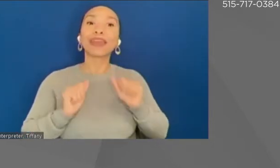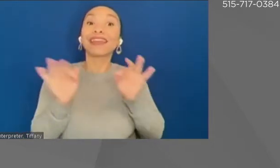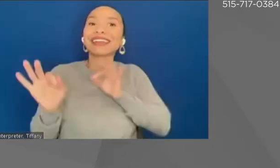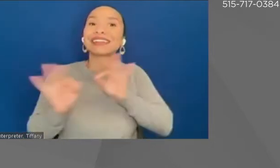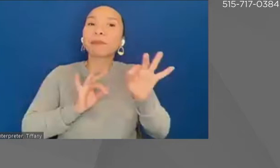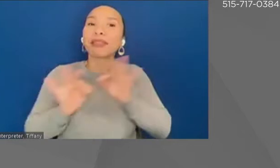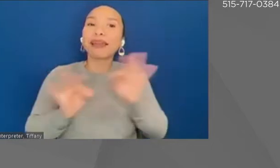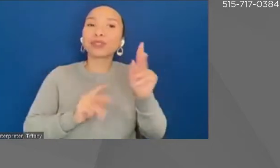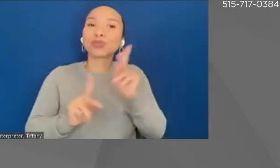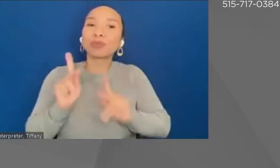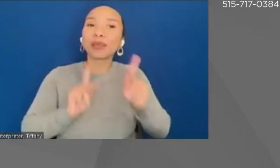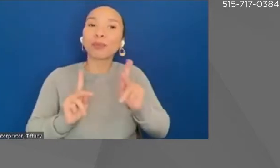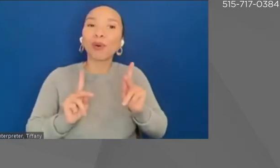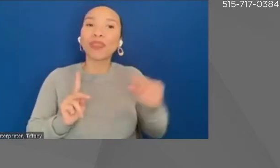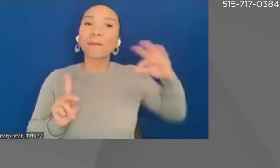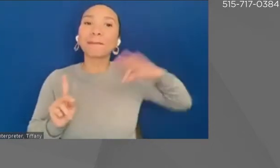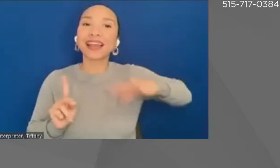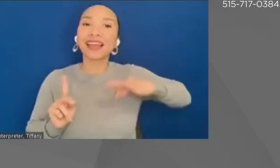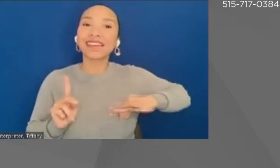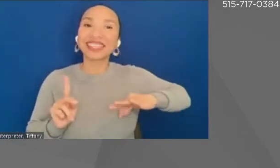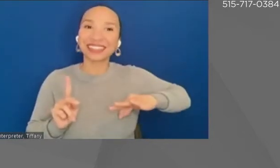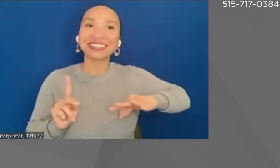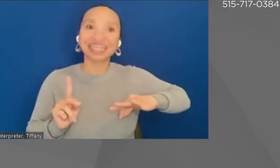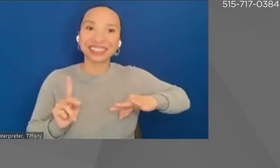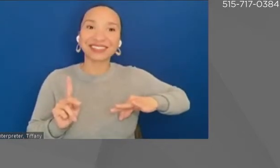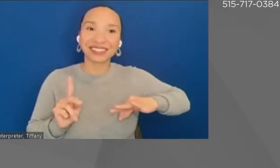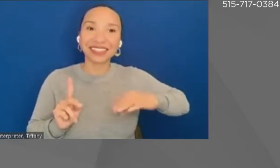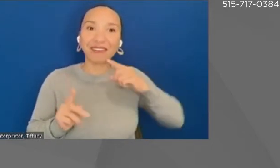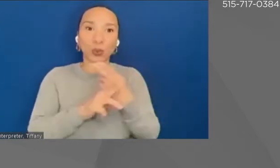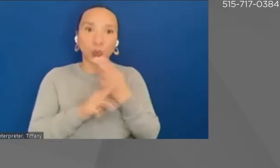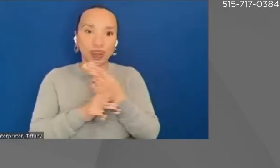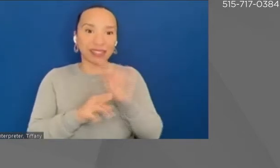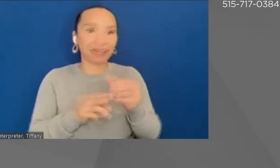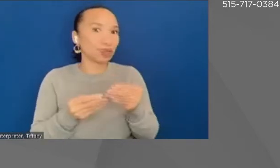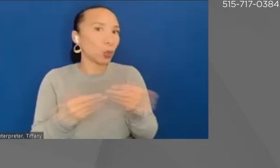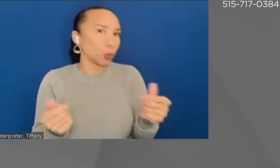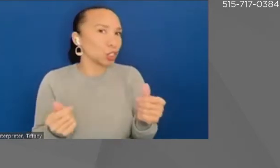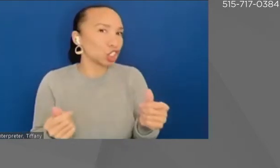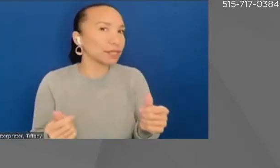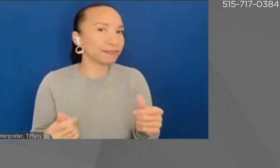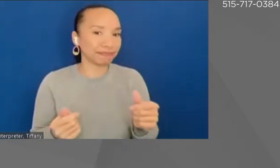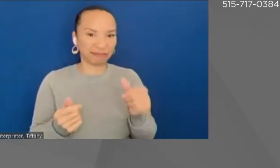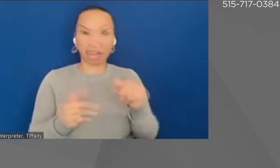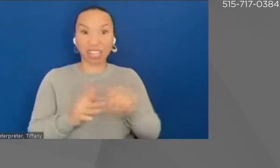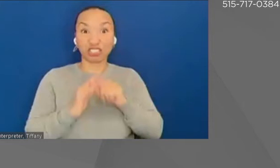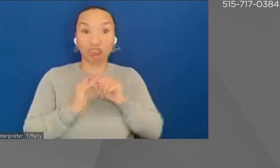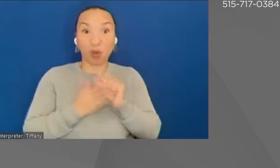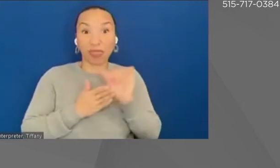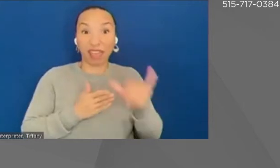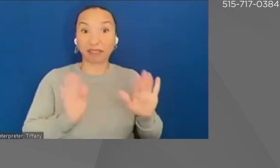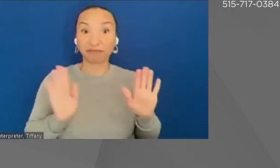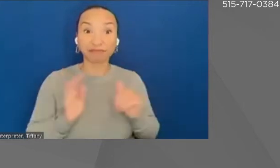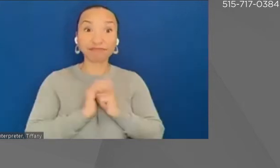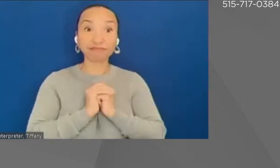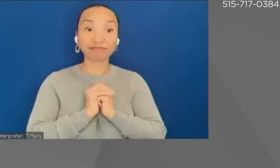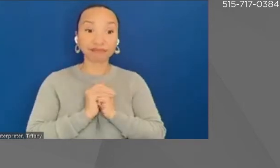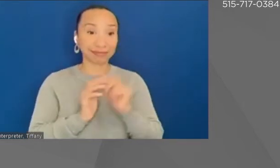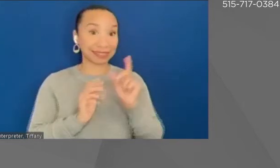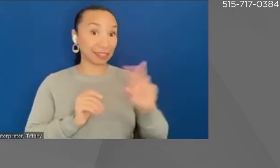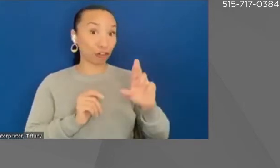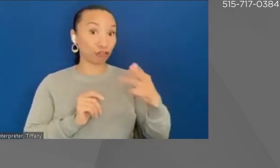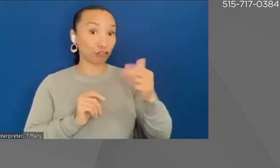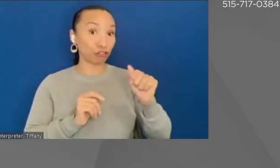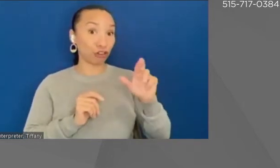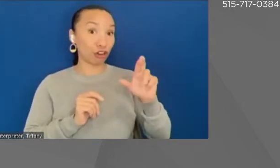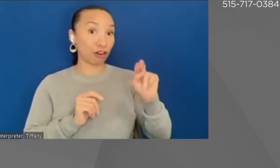as well. So let me just start there. Yeah, great. Dr. Harnack?